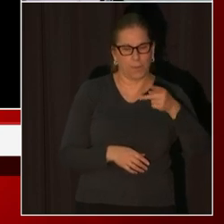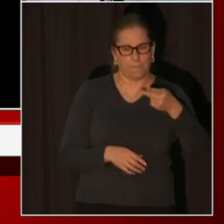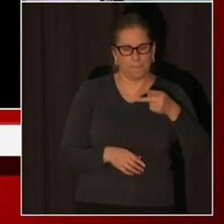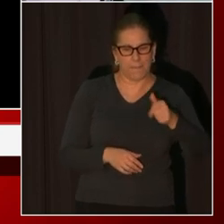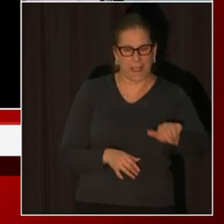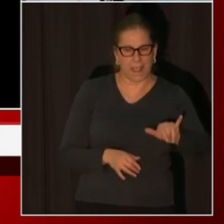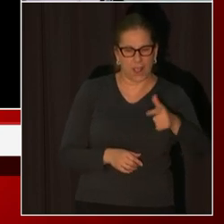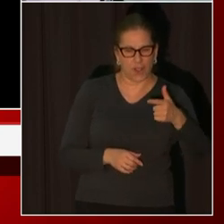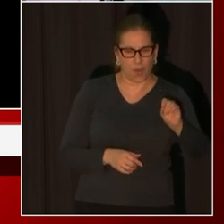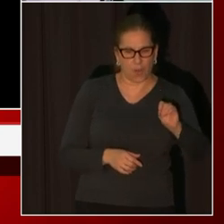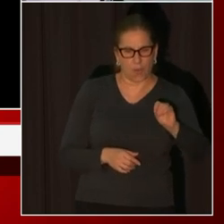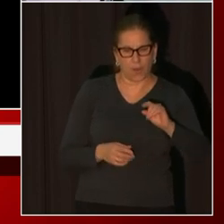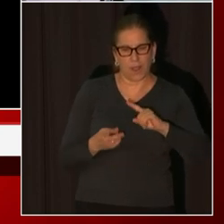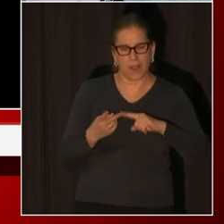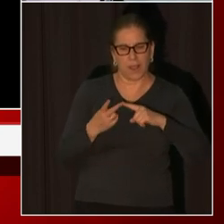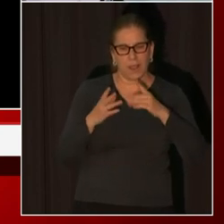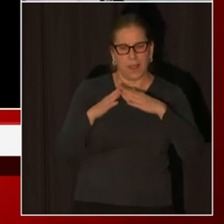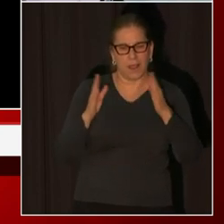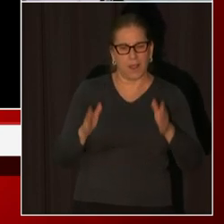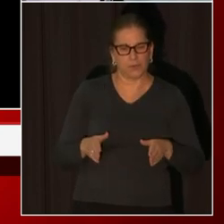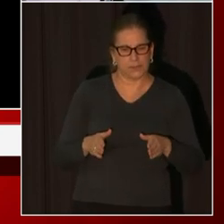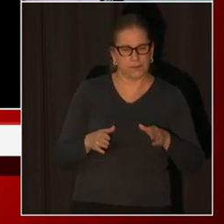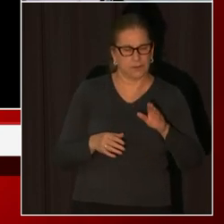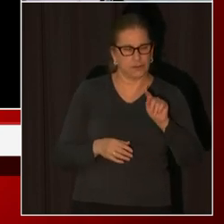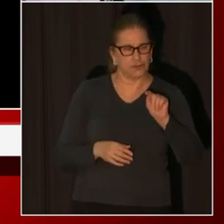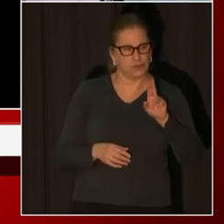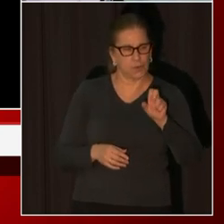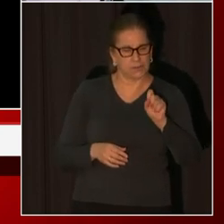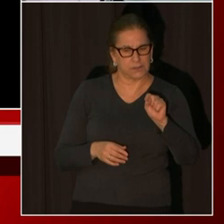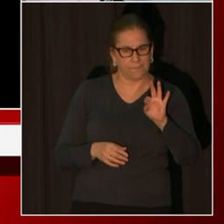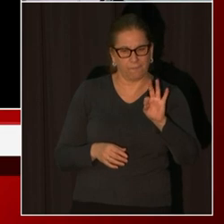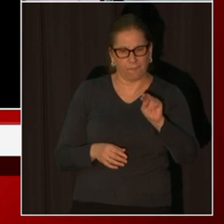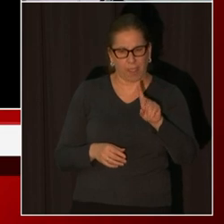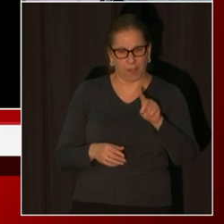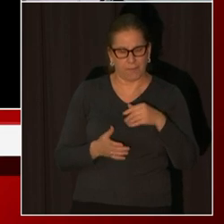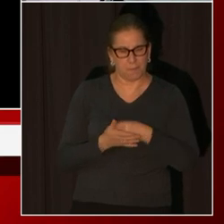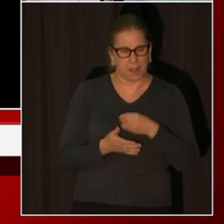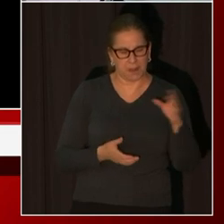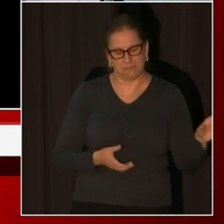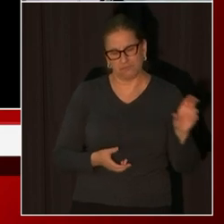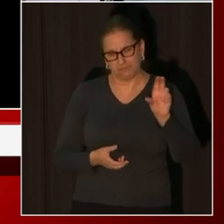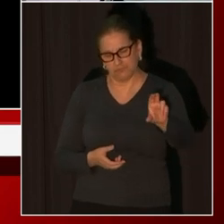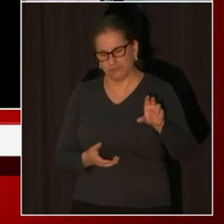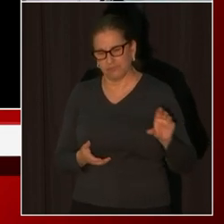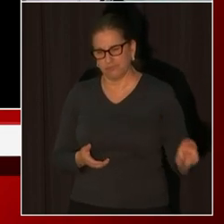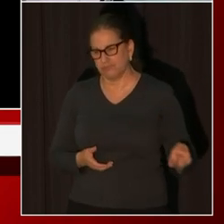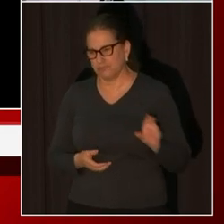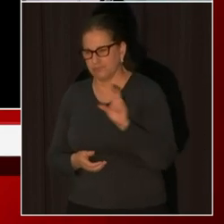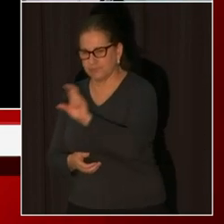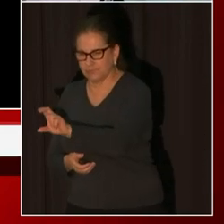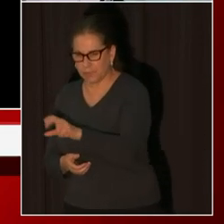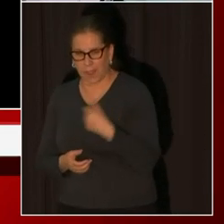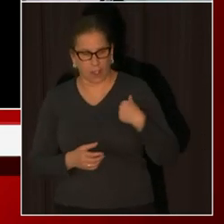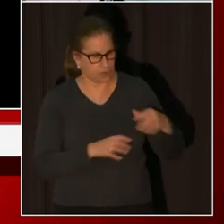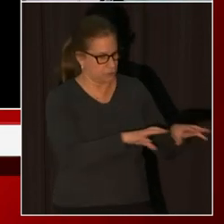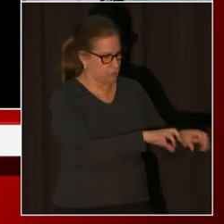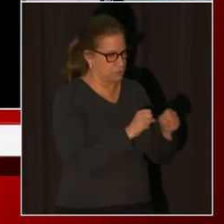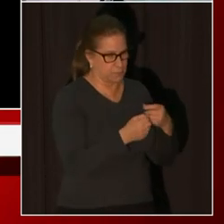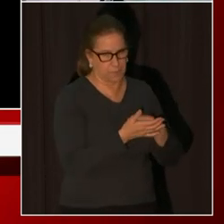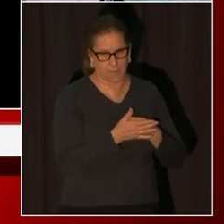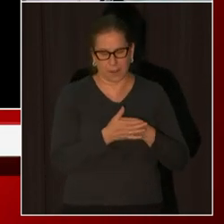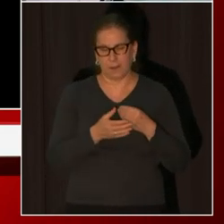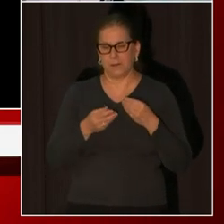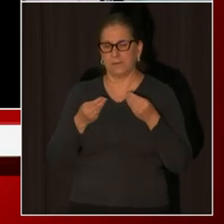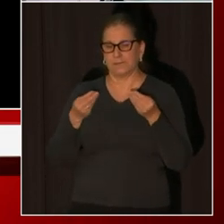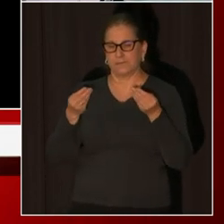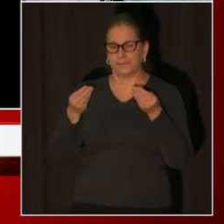those resources ended up. We have taken those resources from those two areas and dedicated them to closing our gap. As